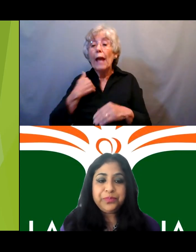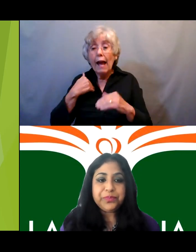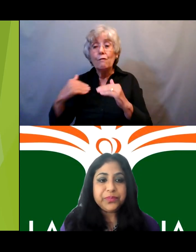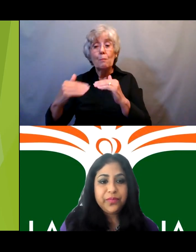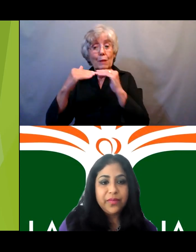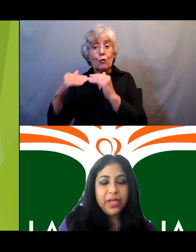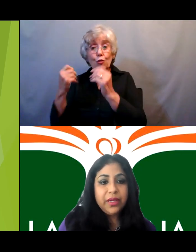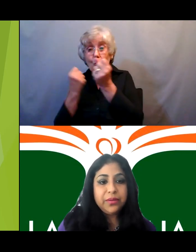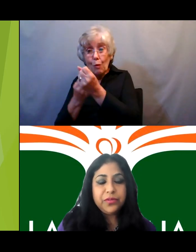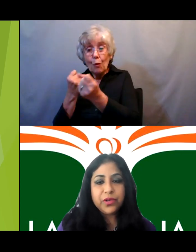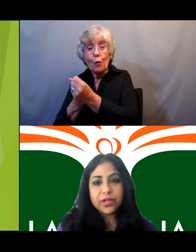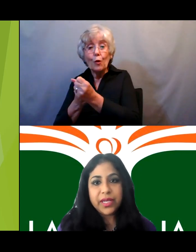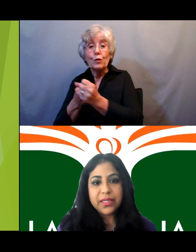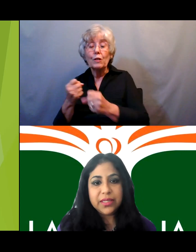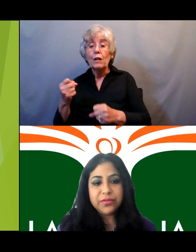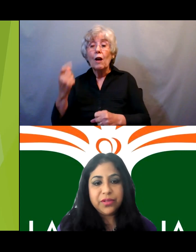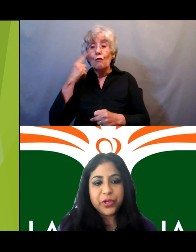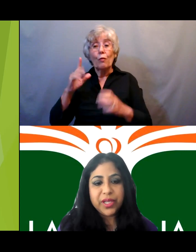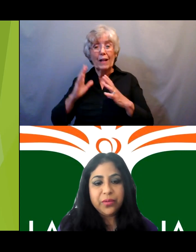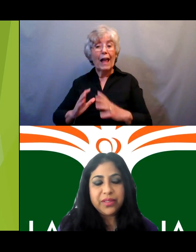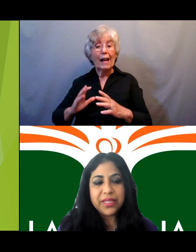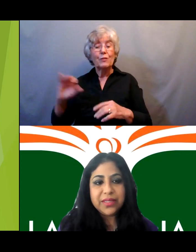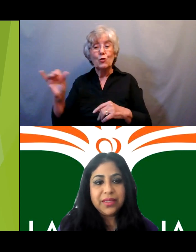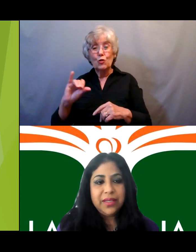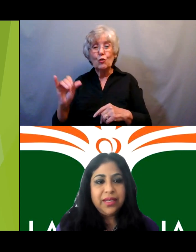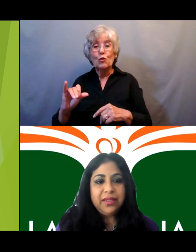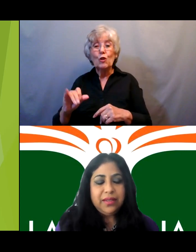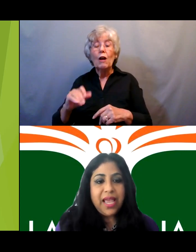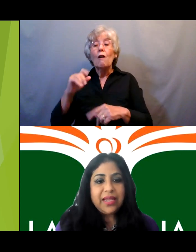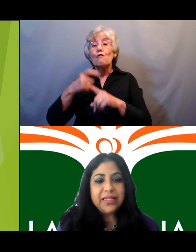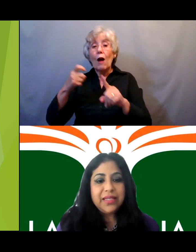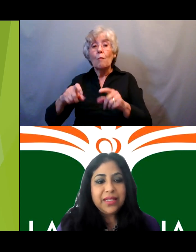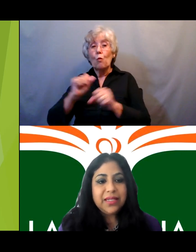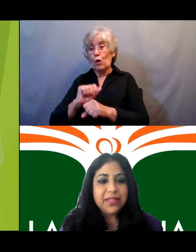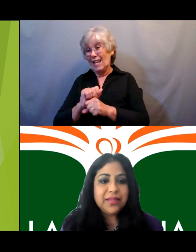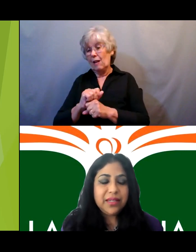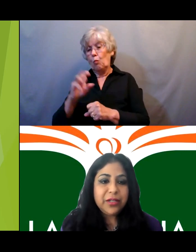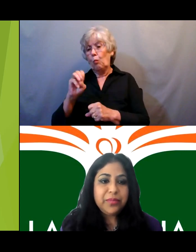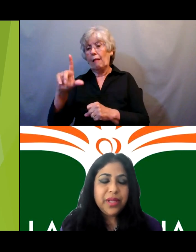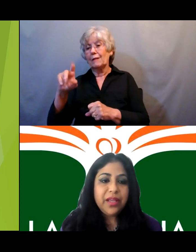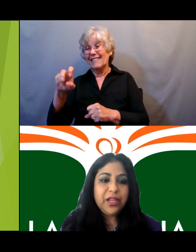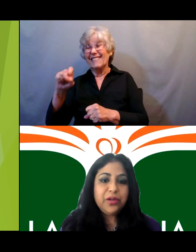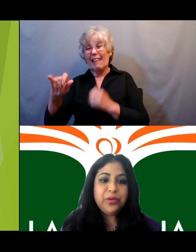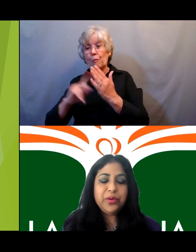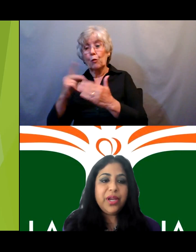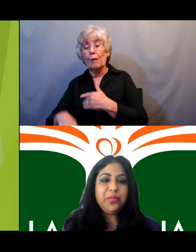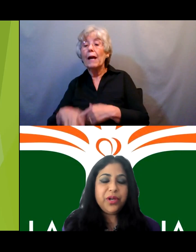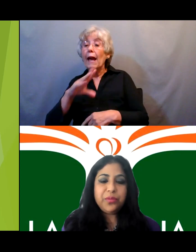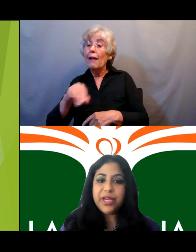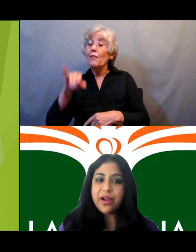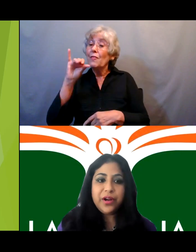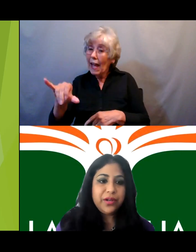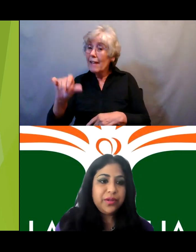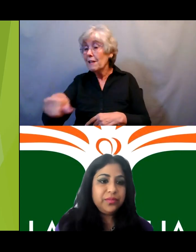support for our clients from Working Wellness. And it is another program